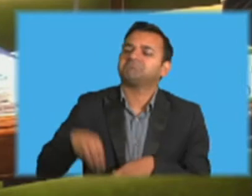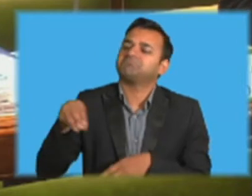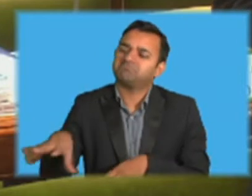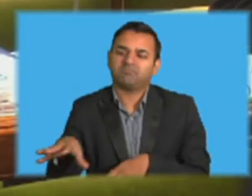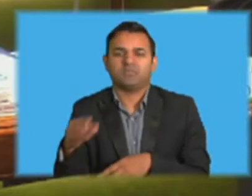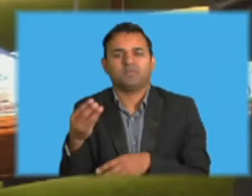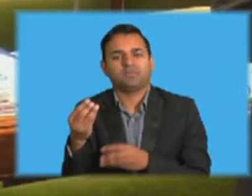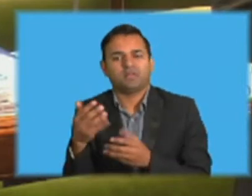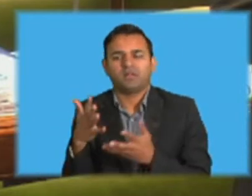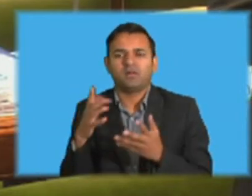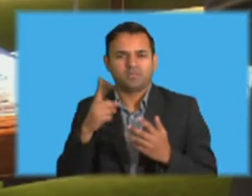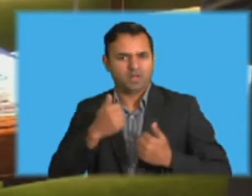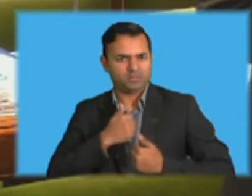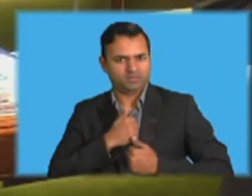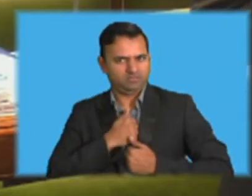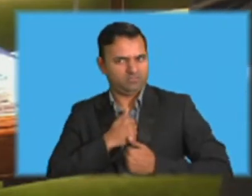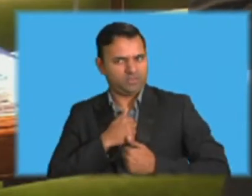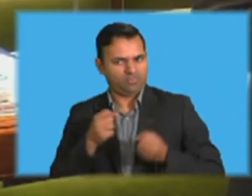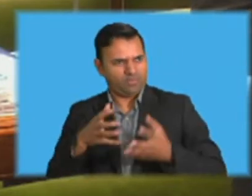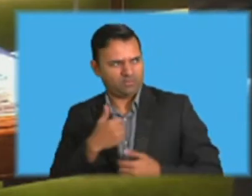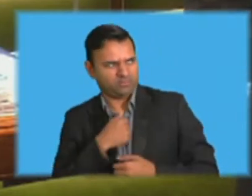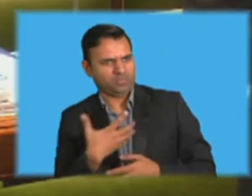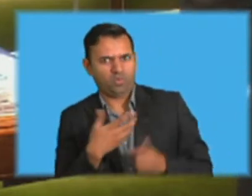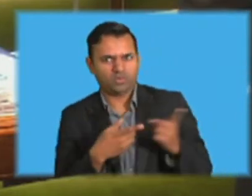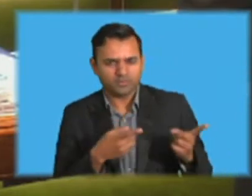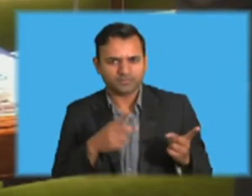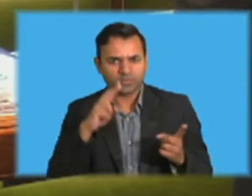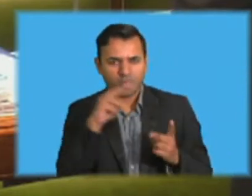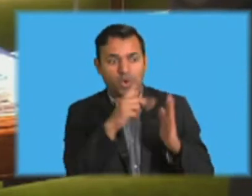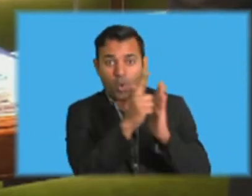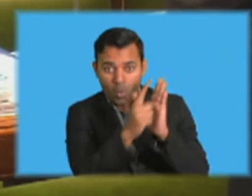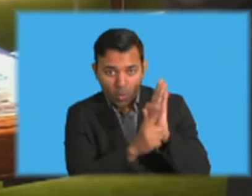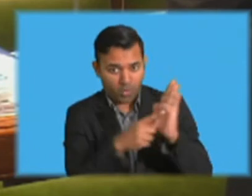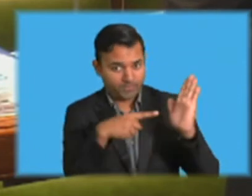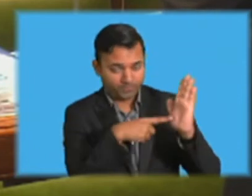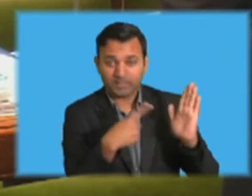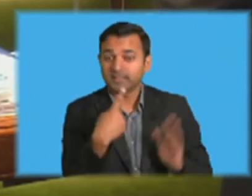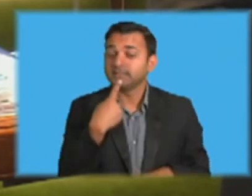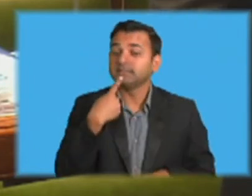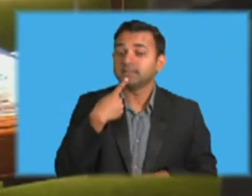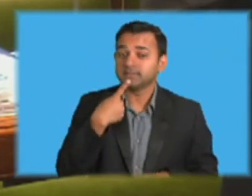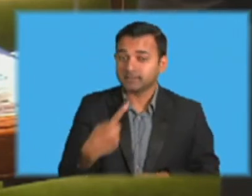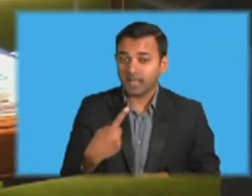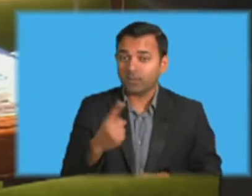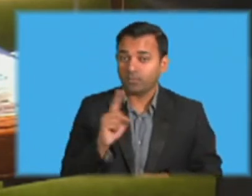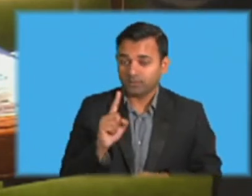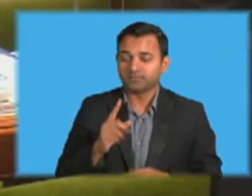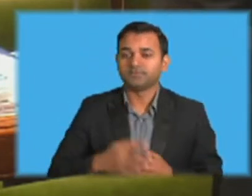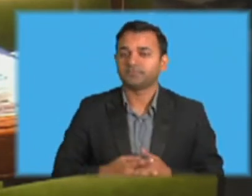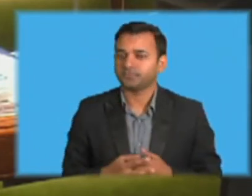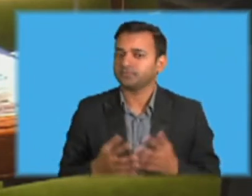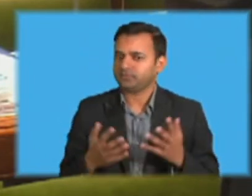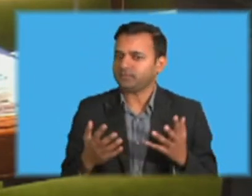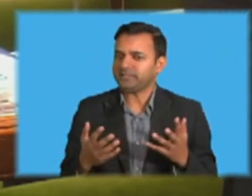the regulations itself, the law is somewhat, well, not somewhat, it is actually very much in favor